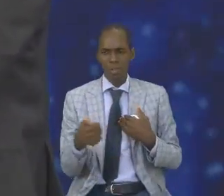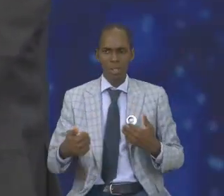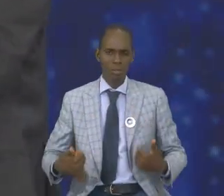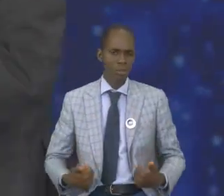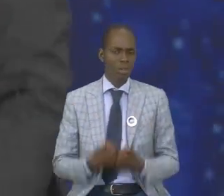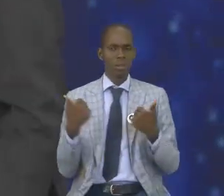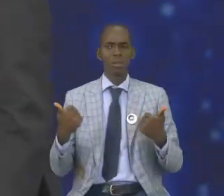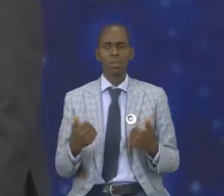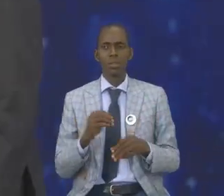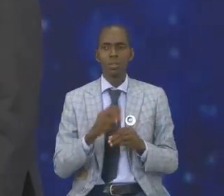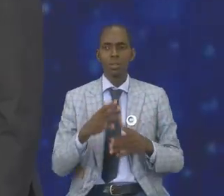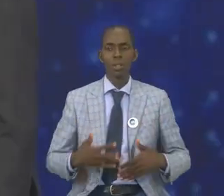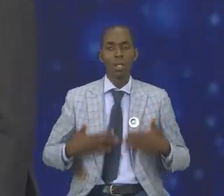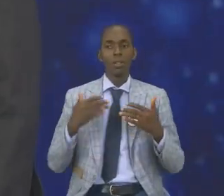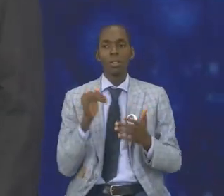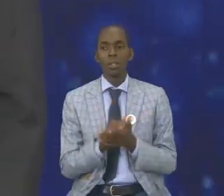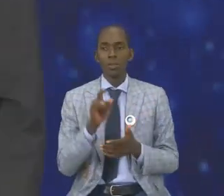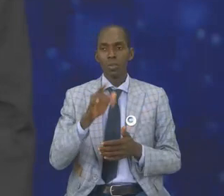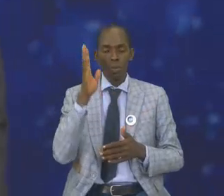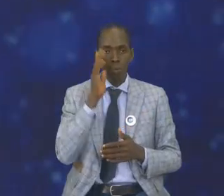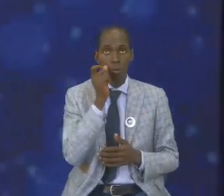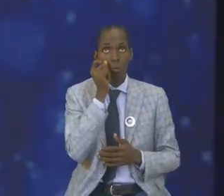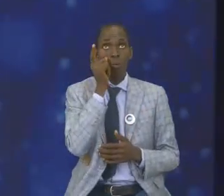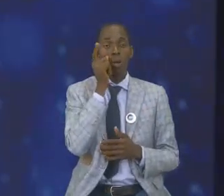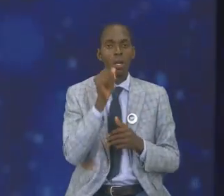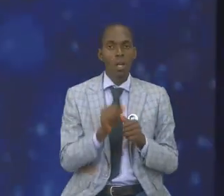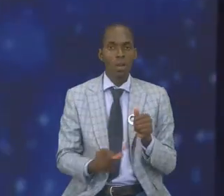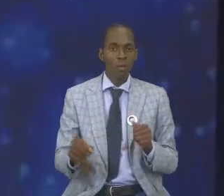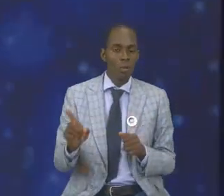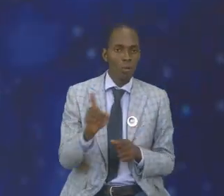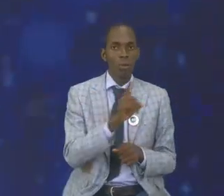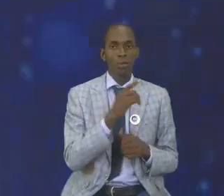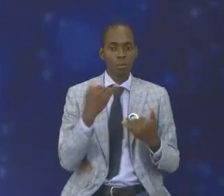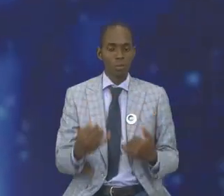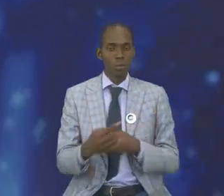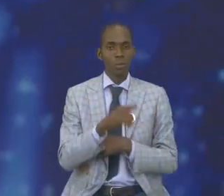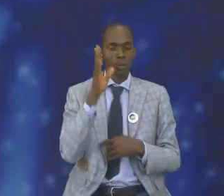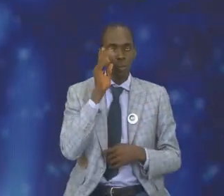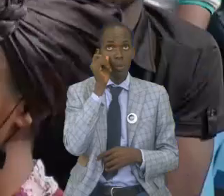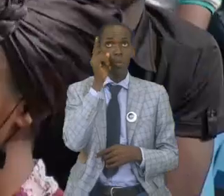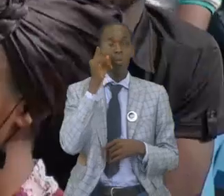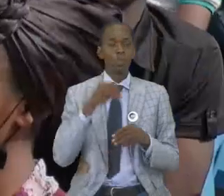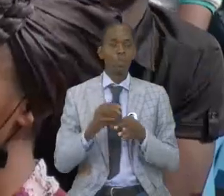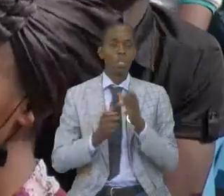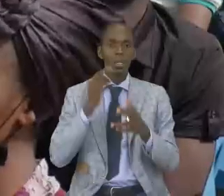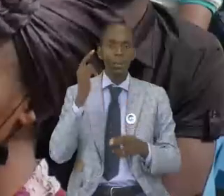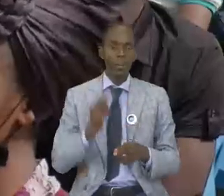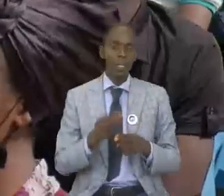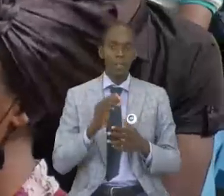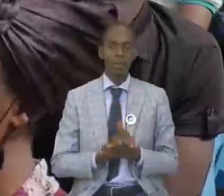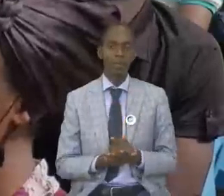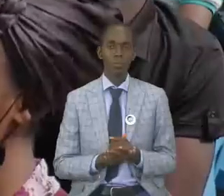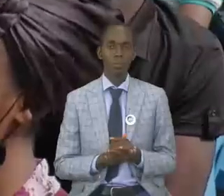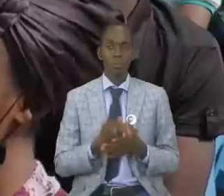your life, that you'll wake up. Everybody today, you'll wake up in Jesus' name.